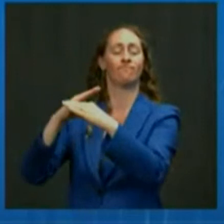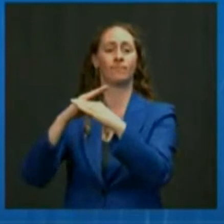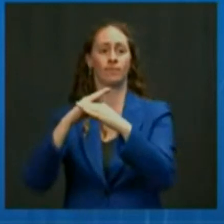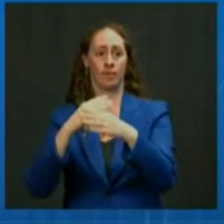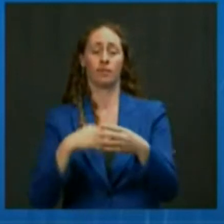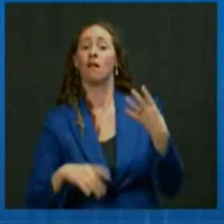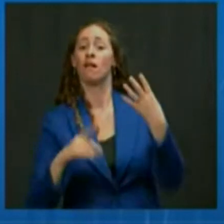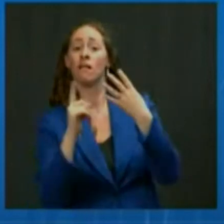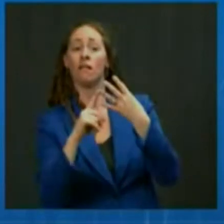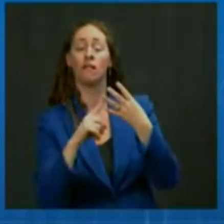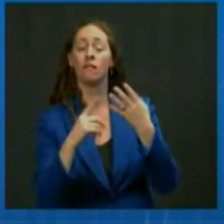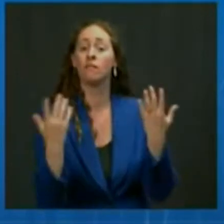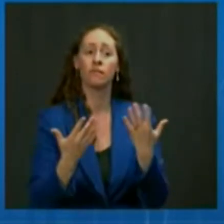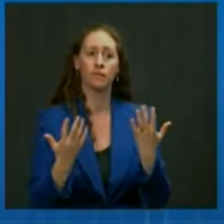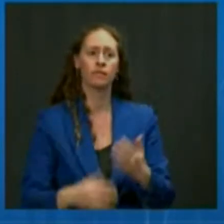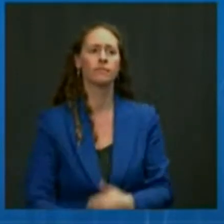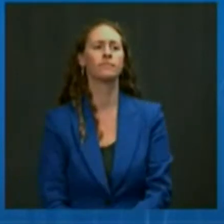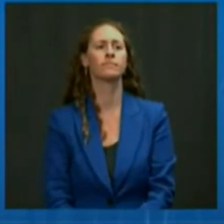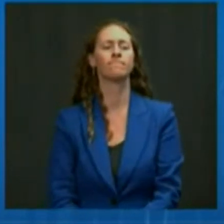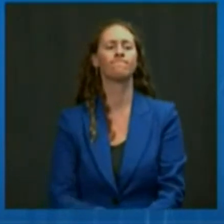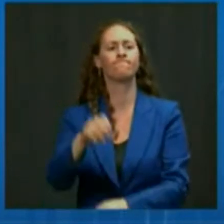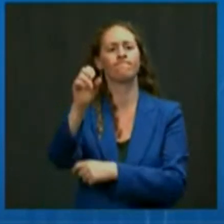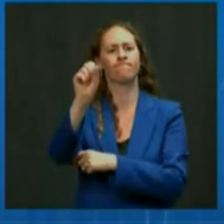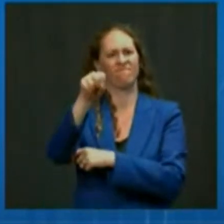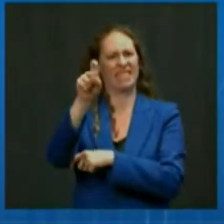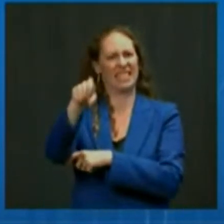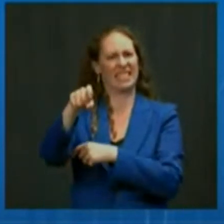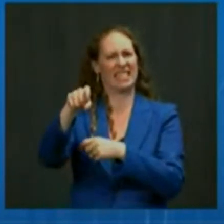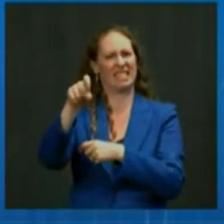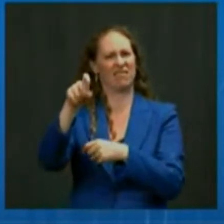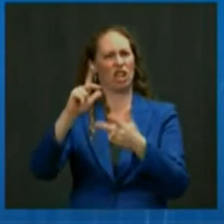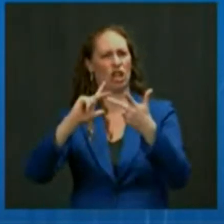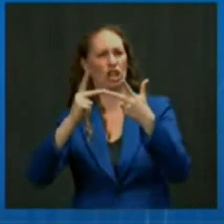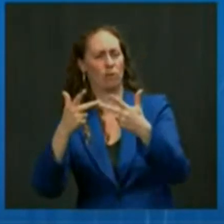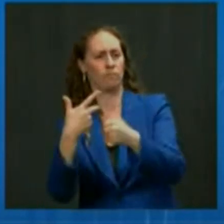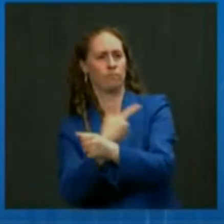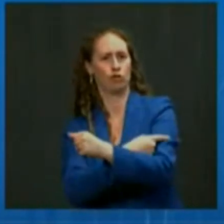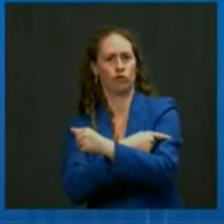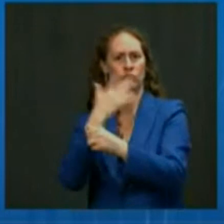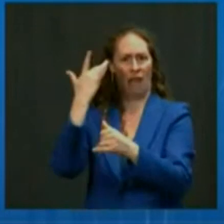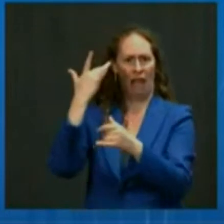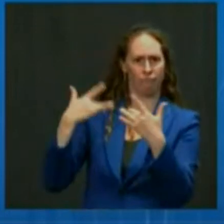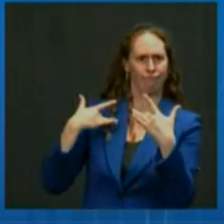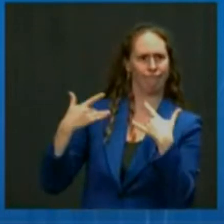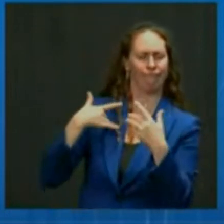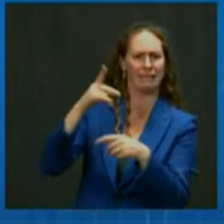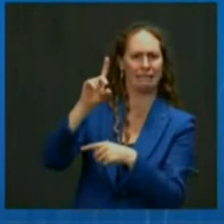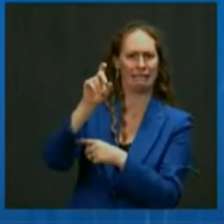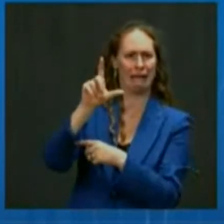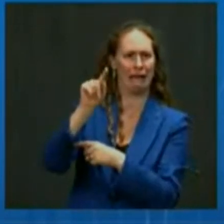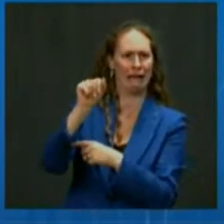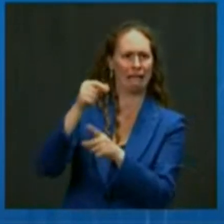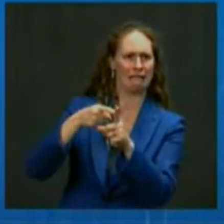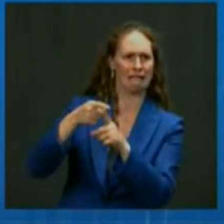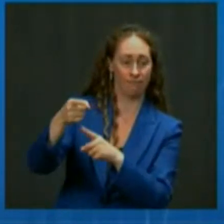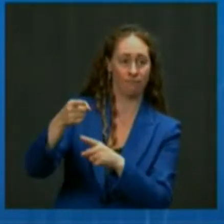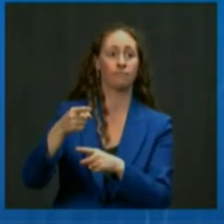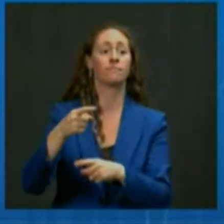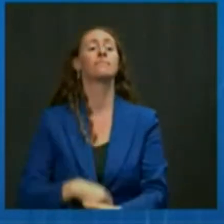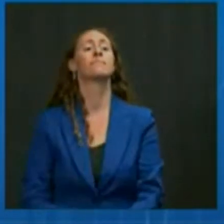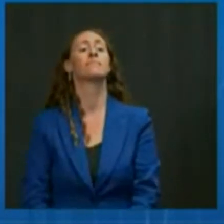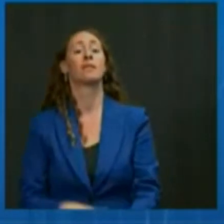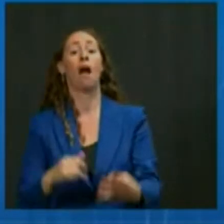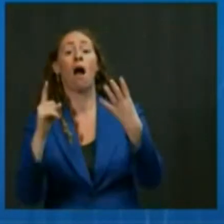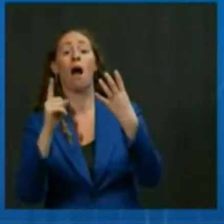the problematic Delta variant. And finally, a booster mRNA immunization increases